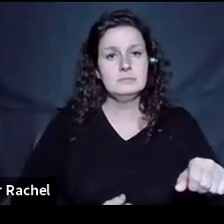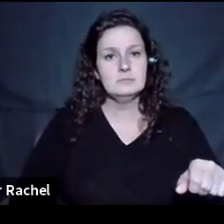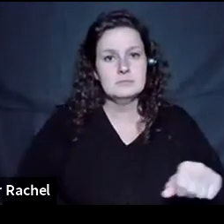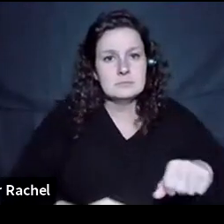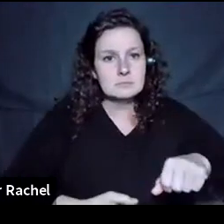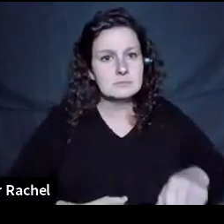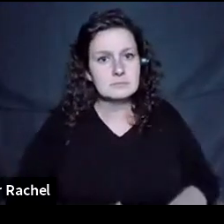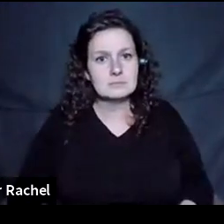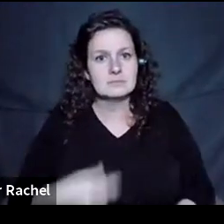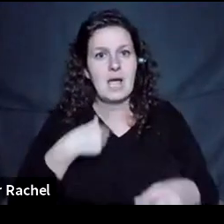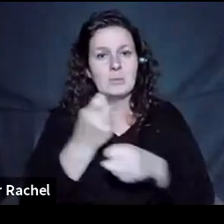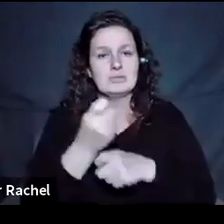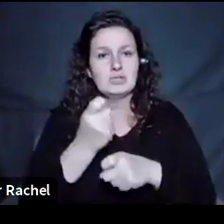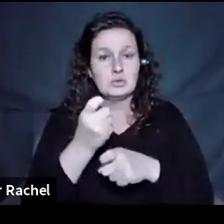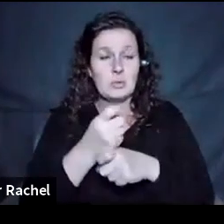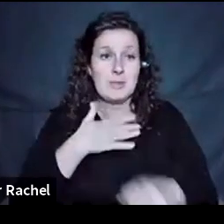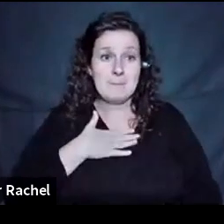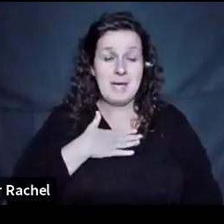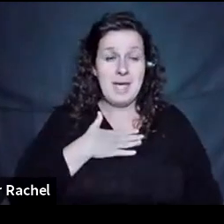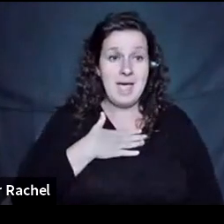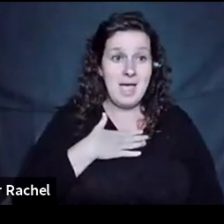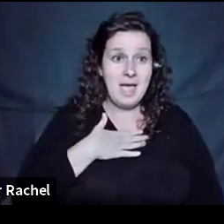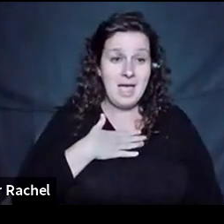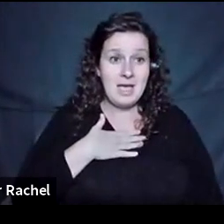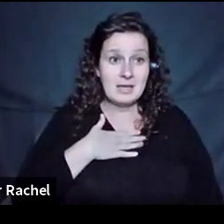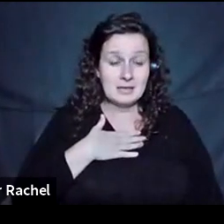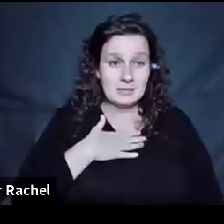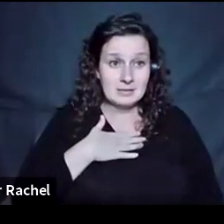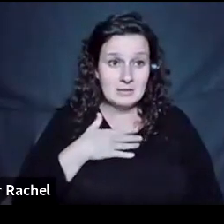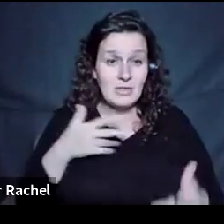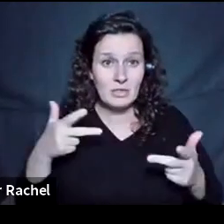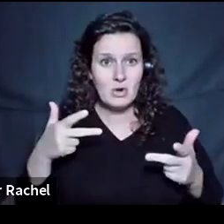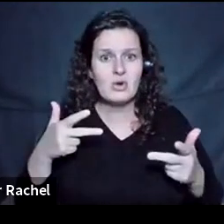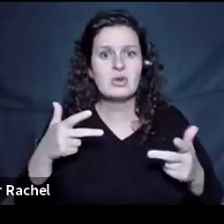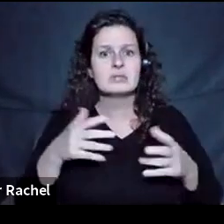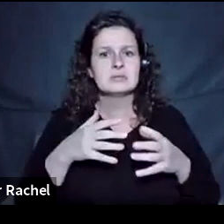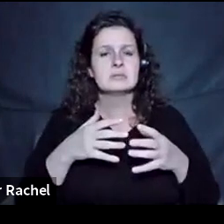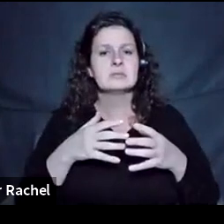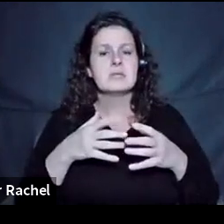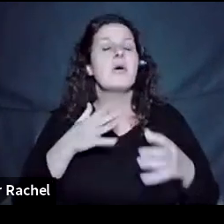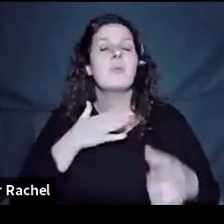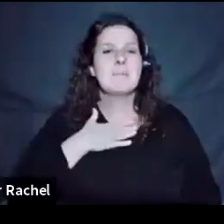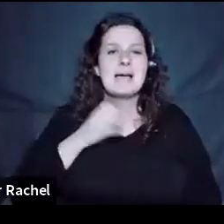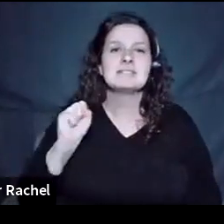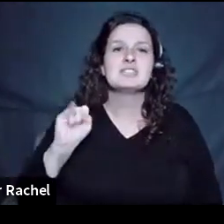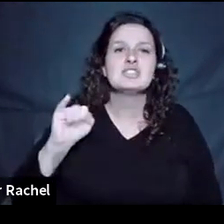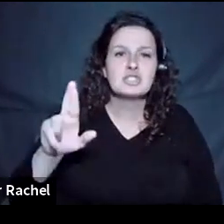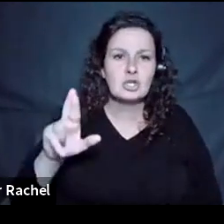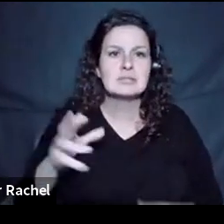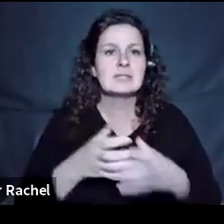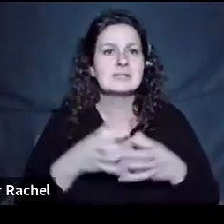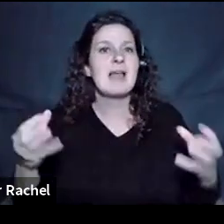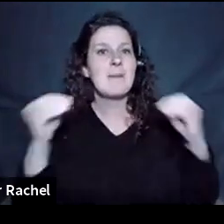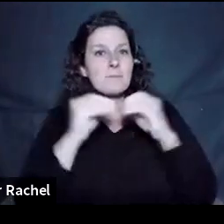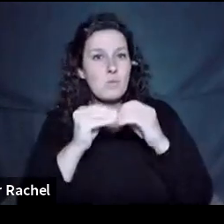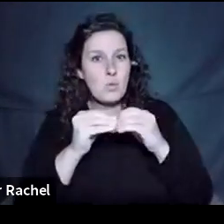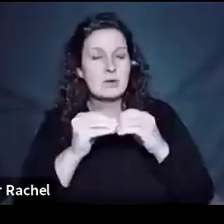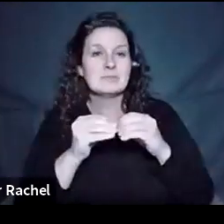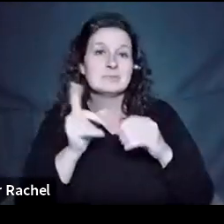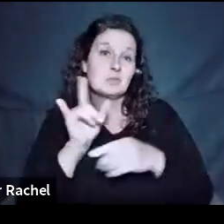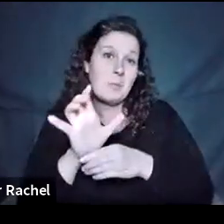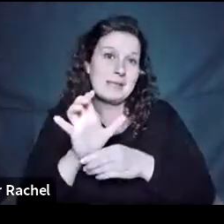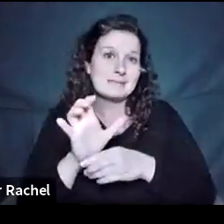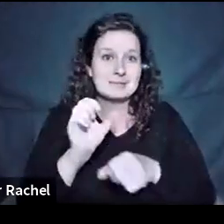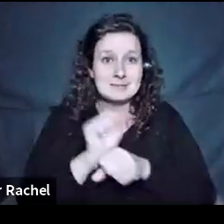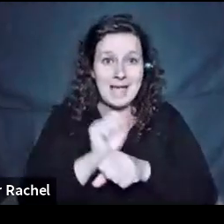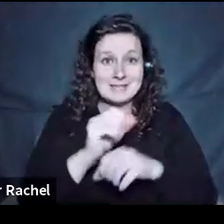I make a joke that my SIRD probably does a lot more domestic tasks than other dominants do. But, you